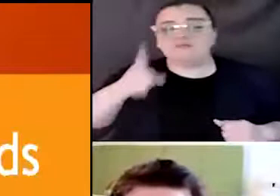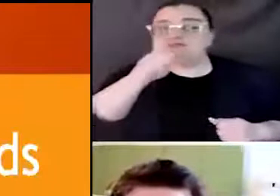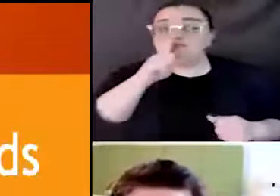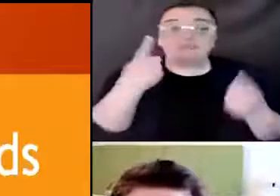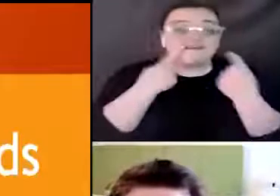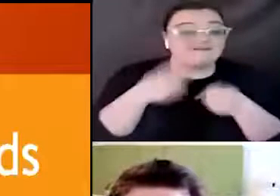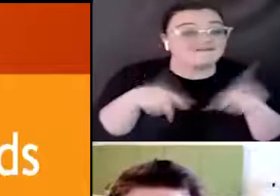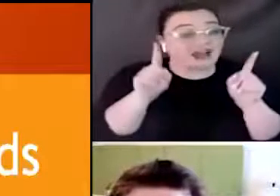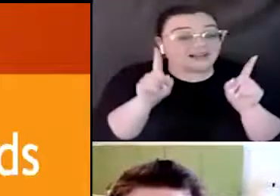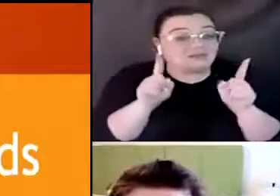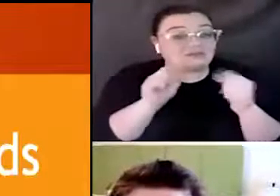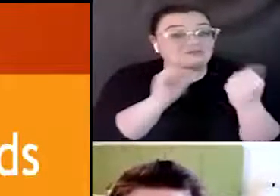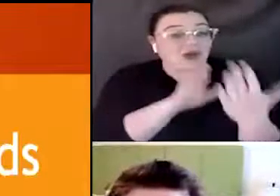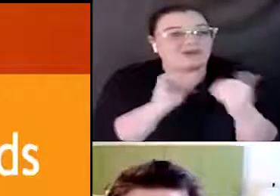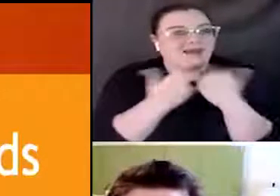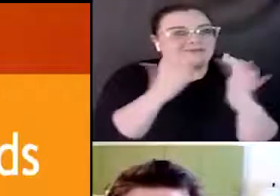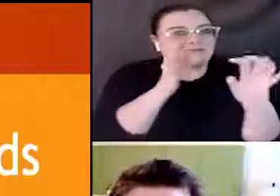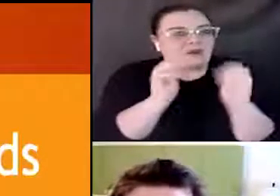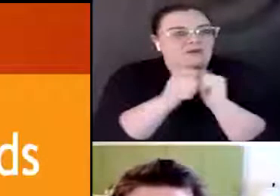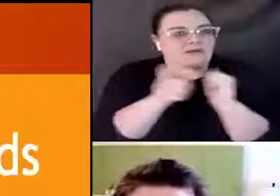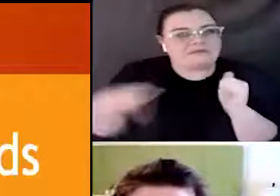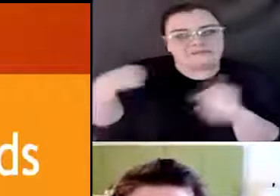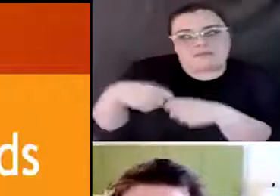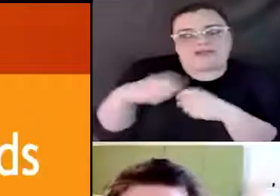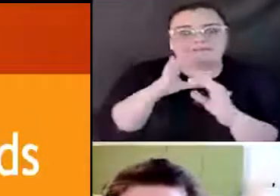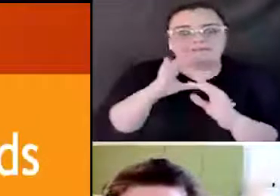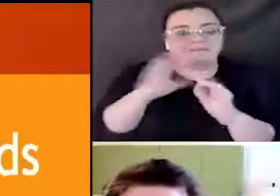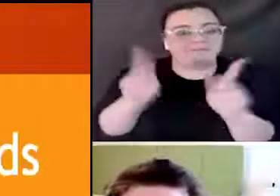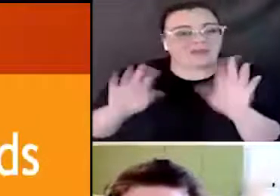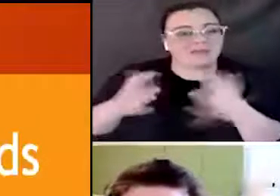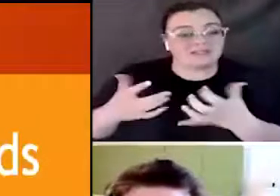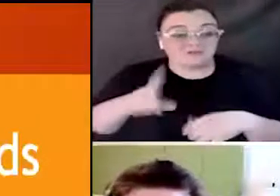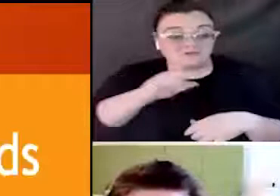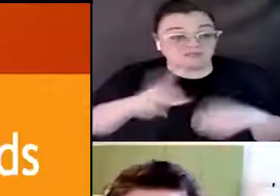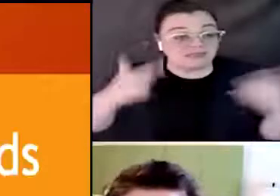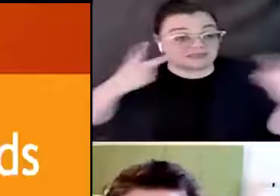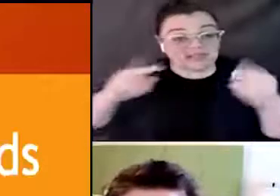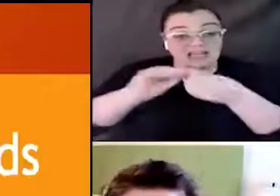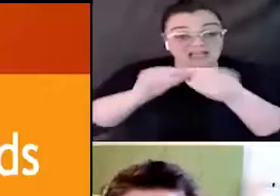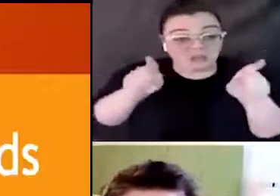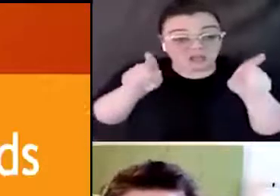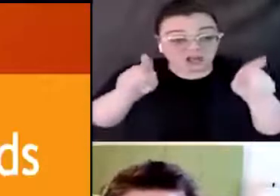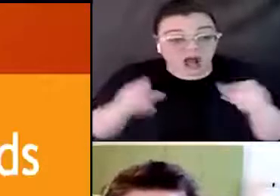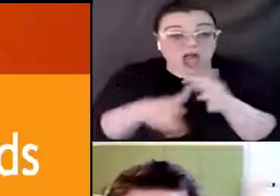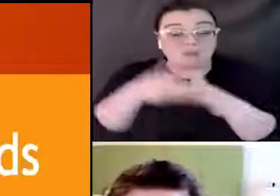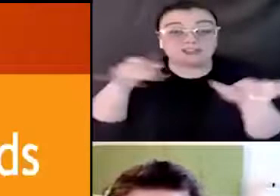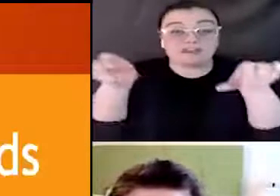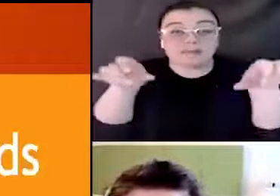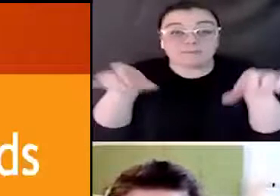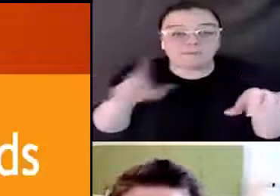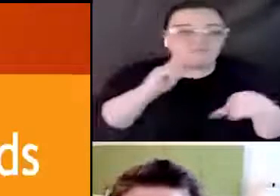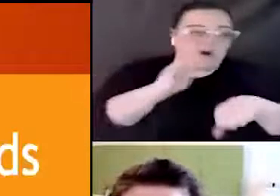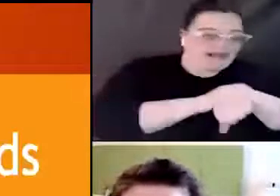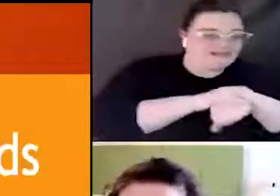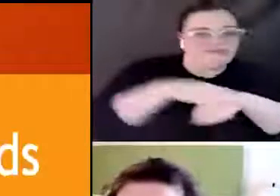with Spanish speaking population. Because as you can see here, the people reached is very similar English and Spanish. So it's just